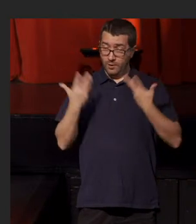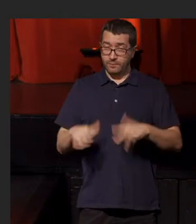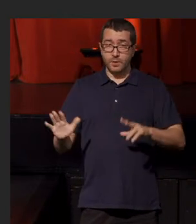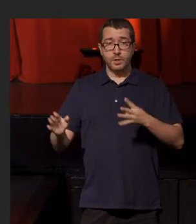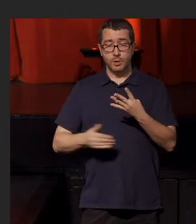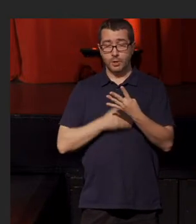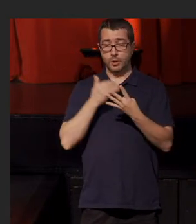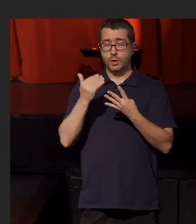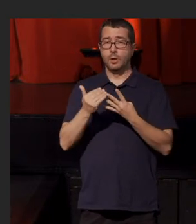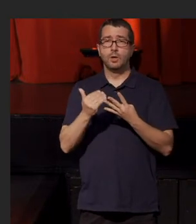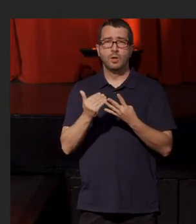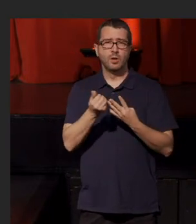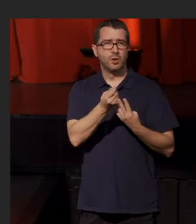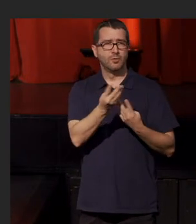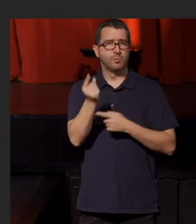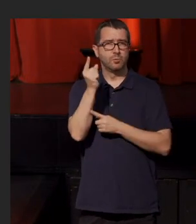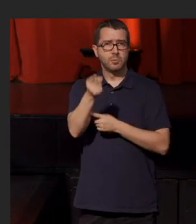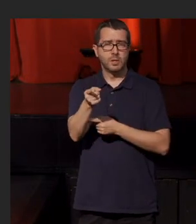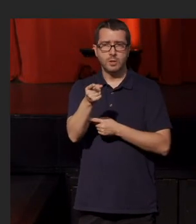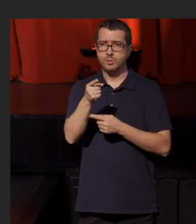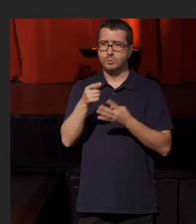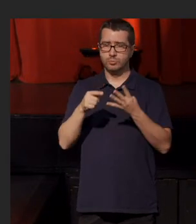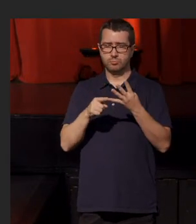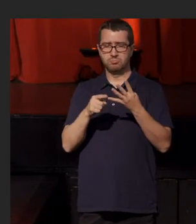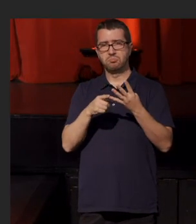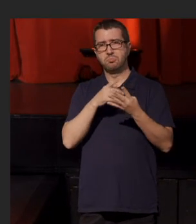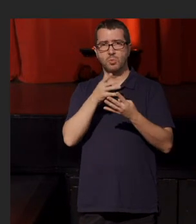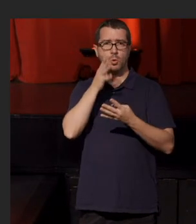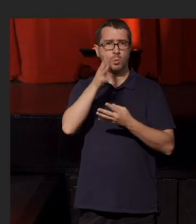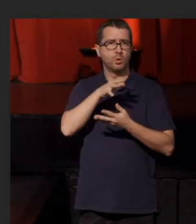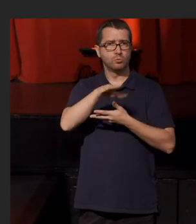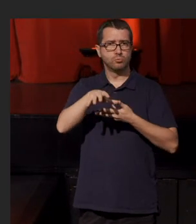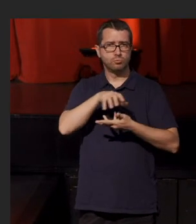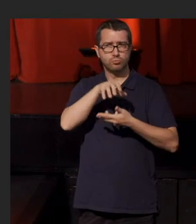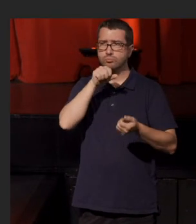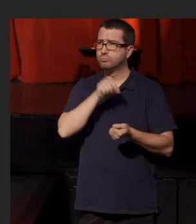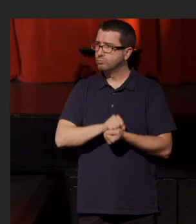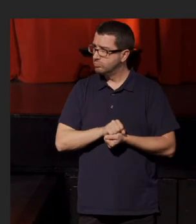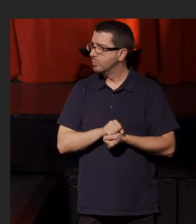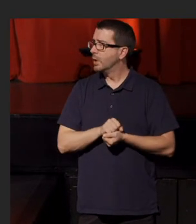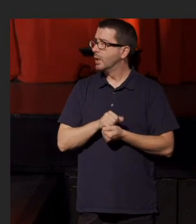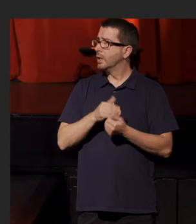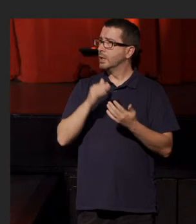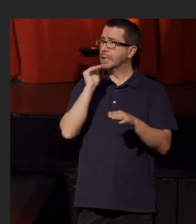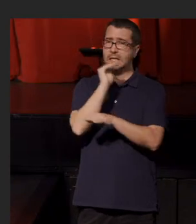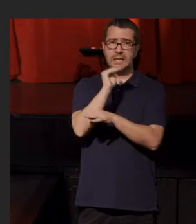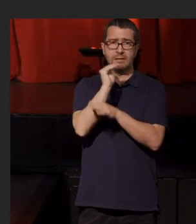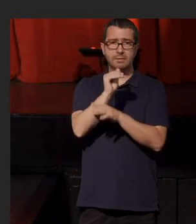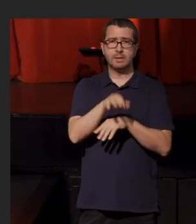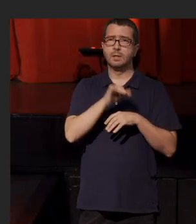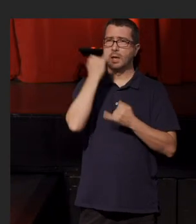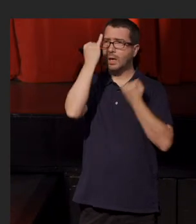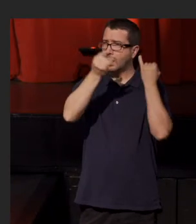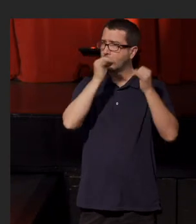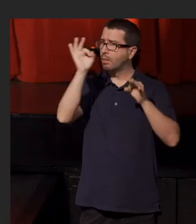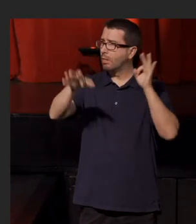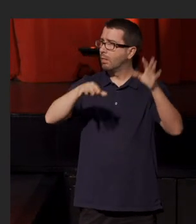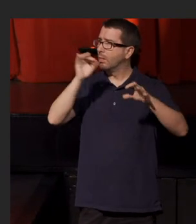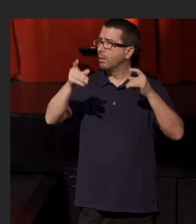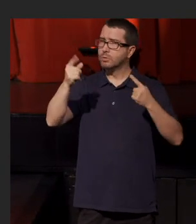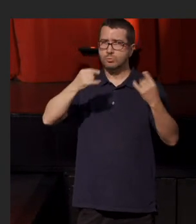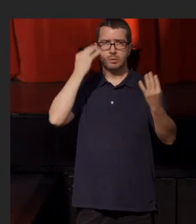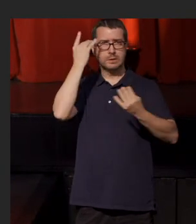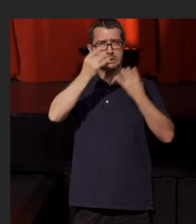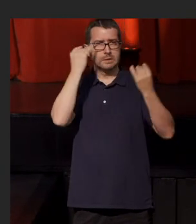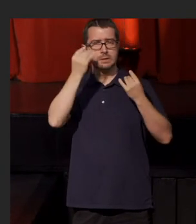few minutes which each of our guests sort of to wrap up what the takeaways from the evening are, things they want you to think about as you go about and perhaps as you